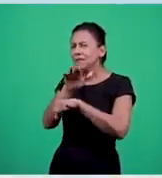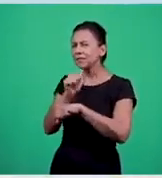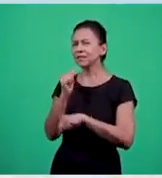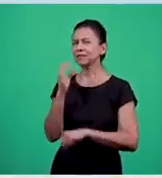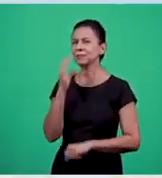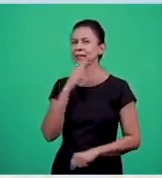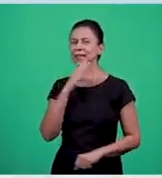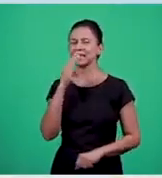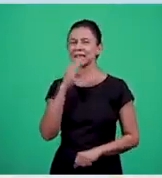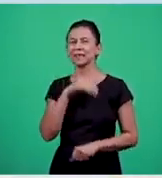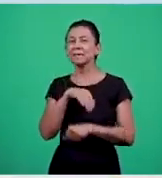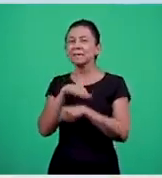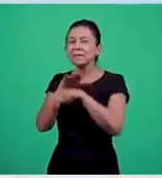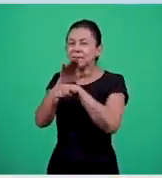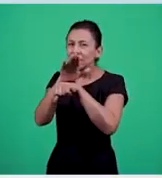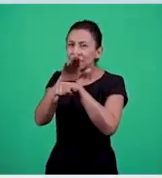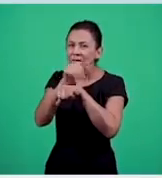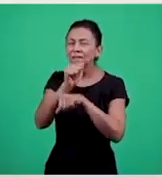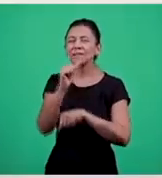Find shelter in His wings.